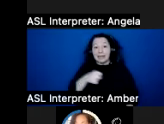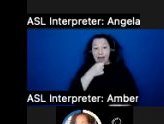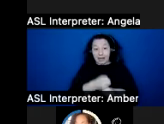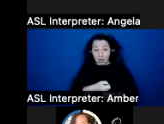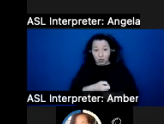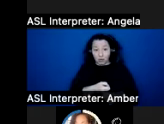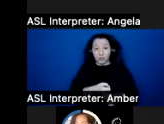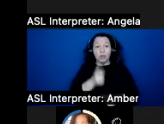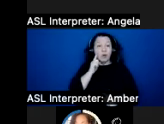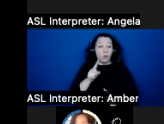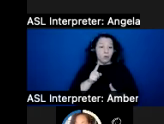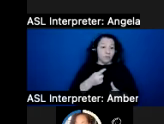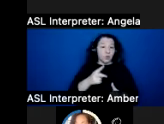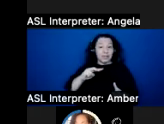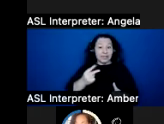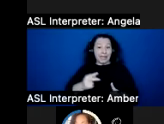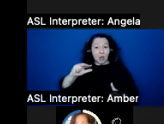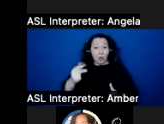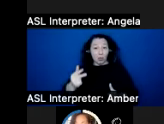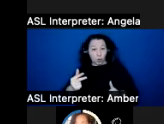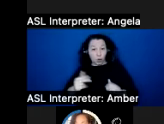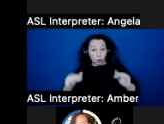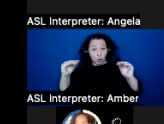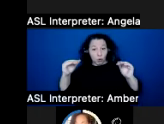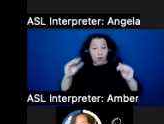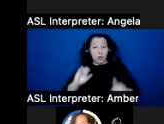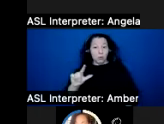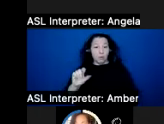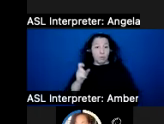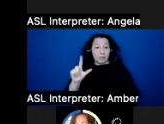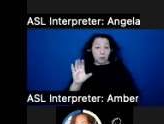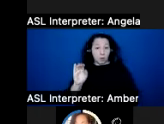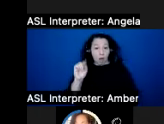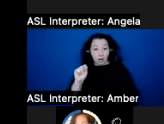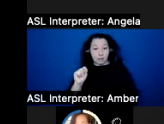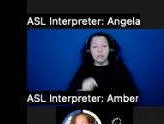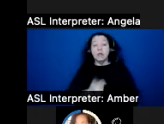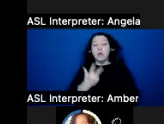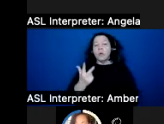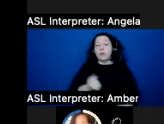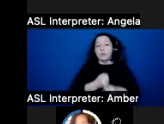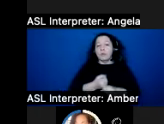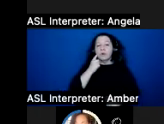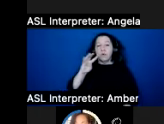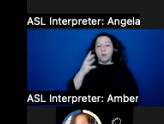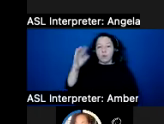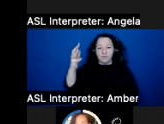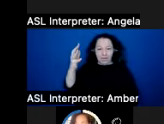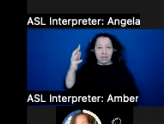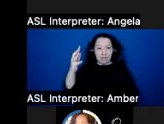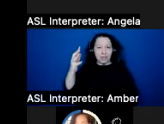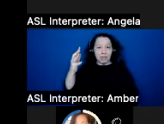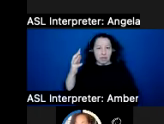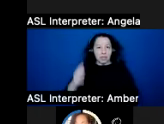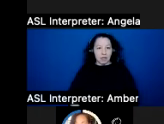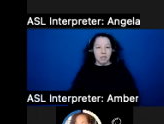for first, second, and third degree criminal sexual conduct, and 3 years for fourth and fifth degree criminal